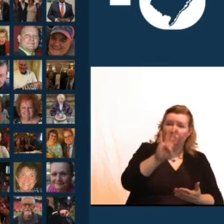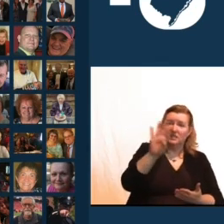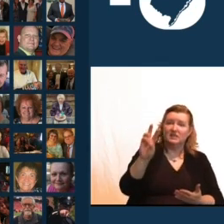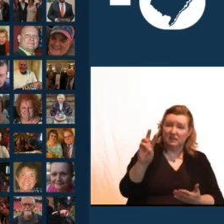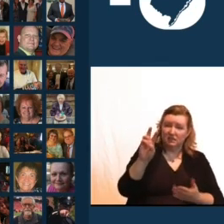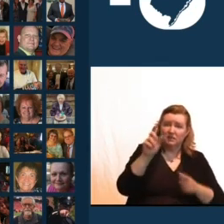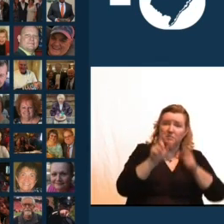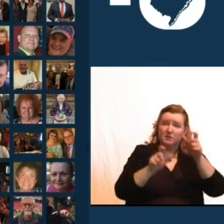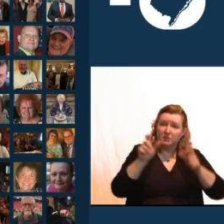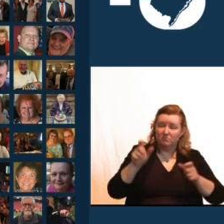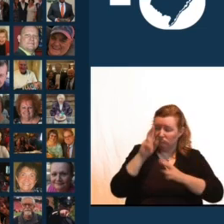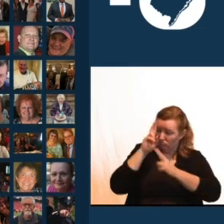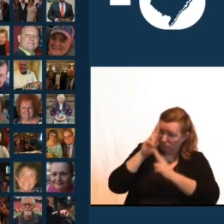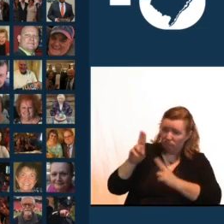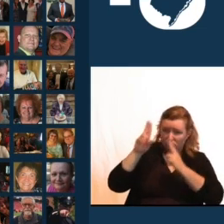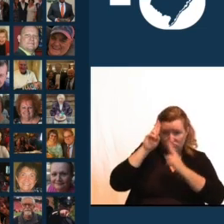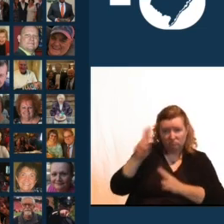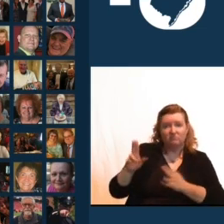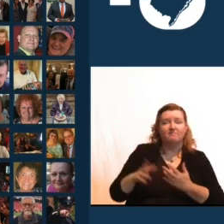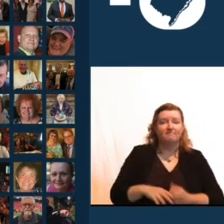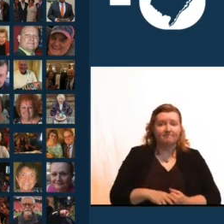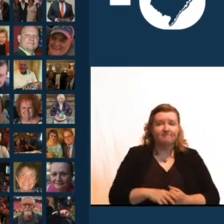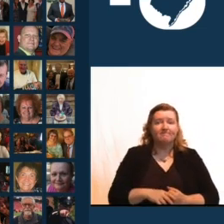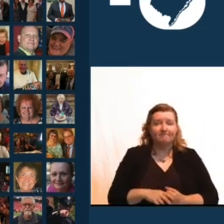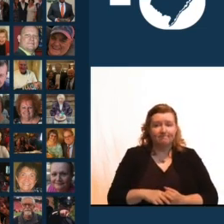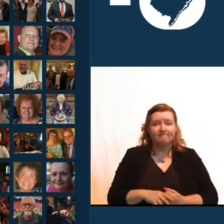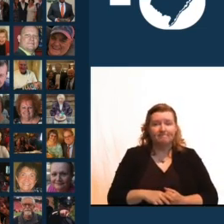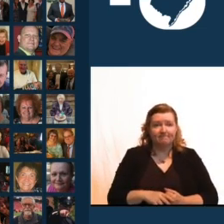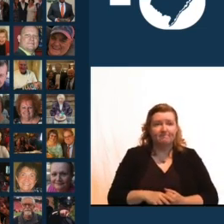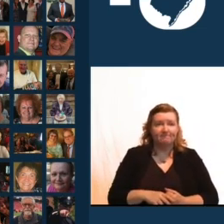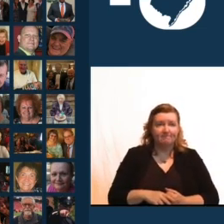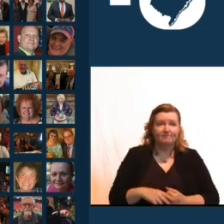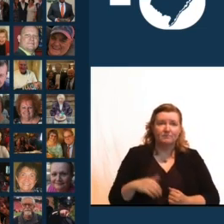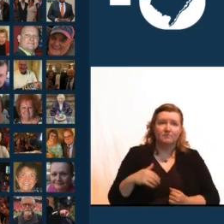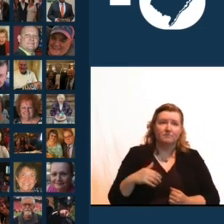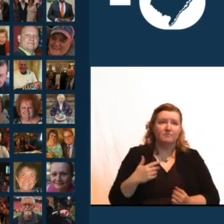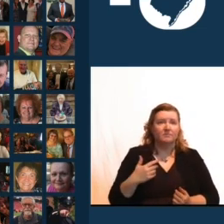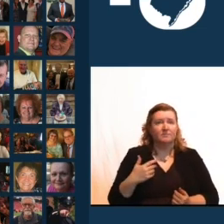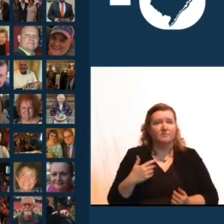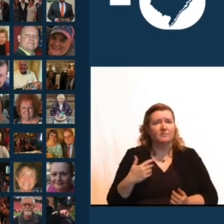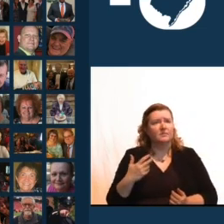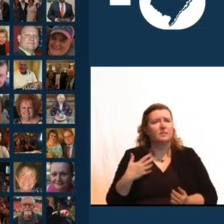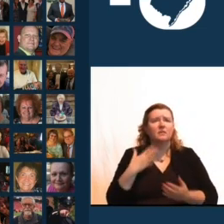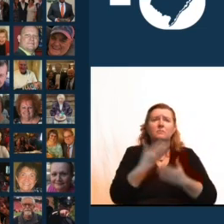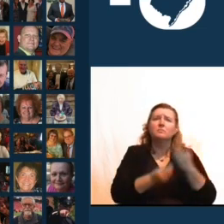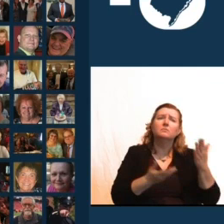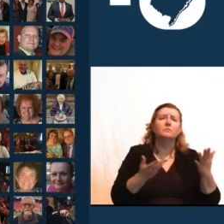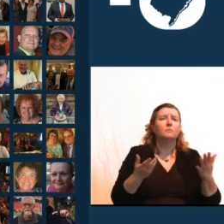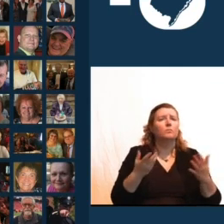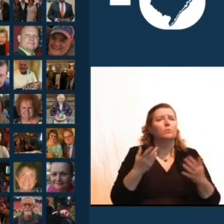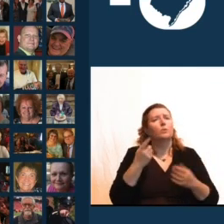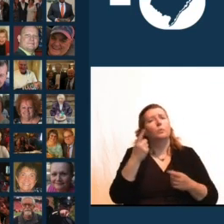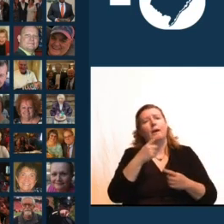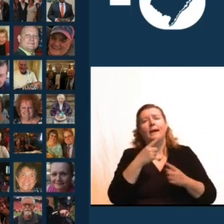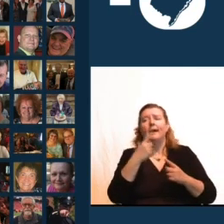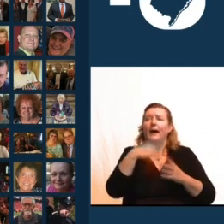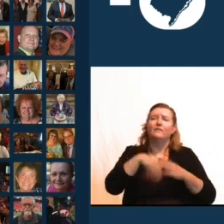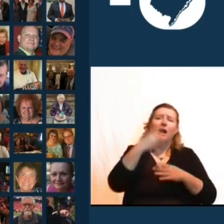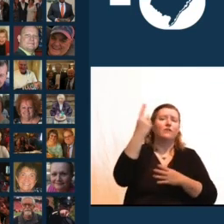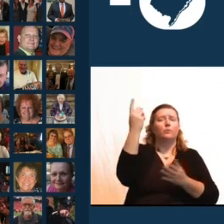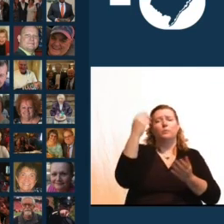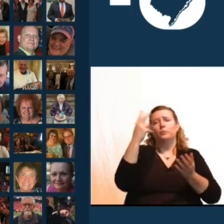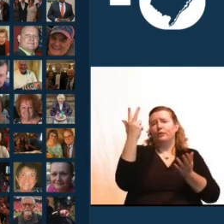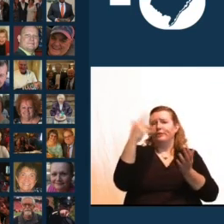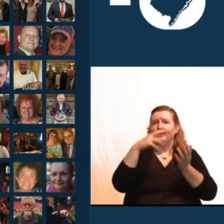a number, and so we were in that crazy position, and frankly, we are still in it, where you've got to make health decisions based on the numbers, the